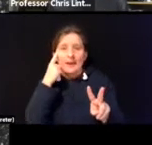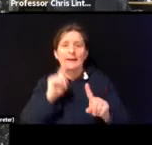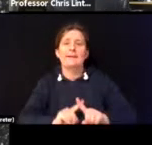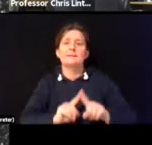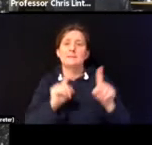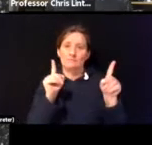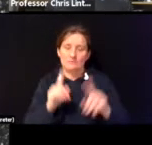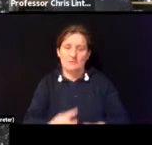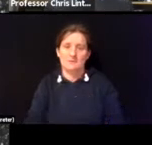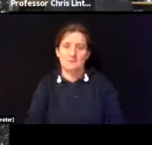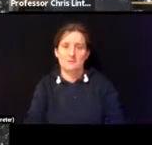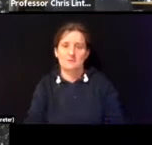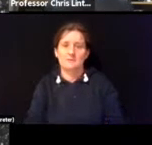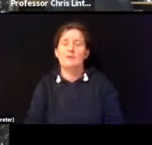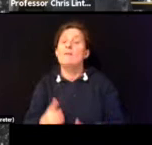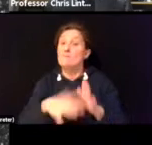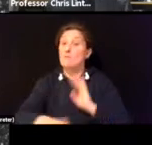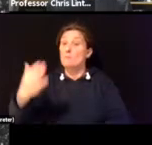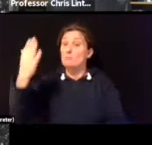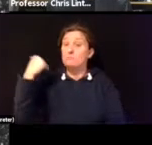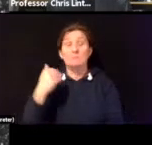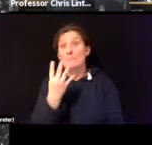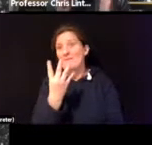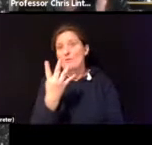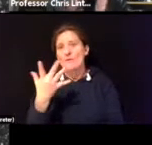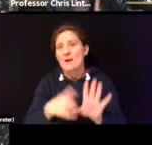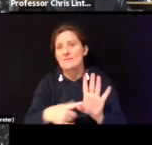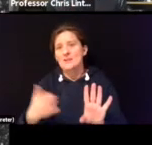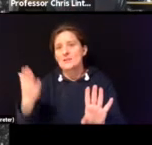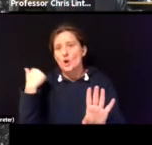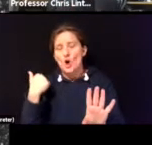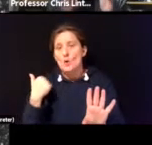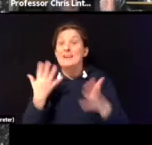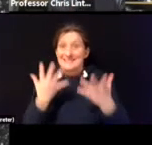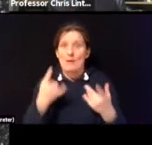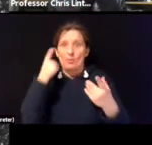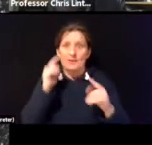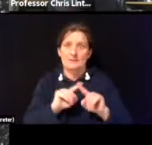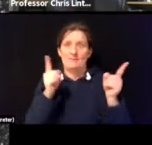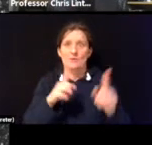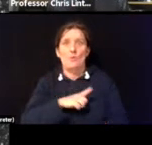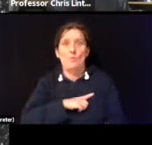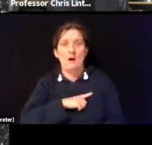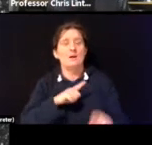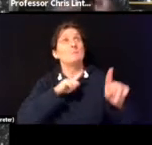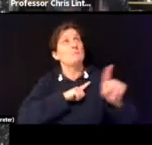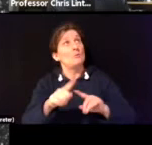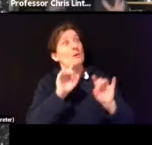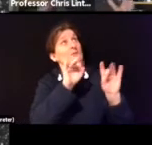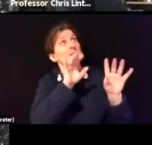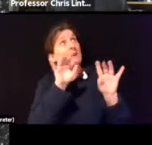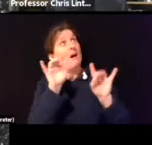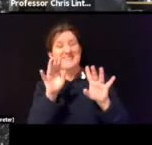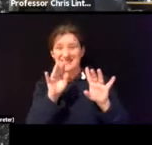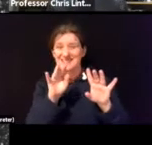now, differently than we would have done just 4 or 5 years ago, because we now know that most of the stars in this image, most